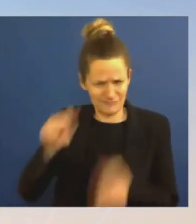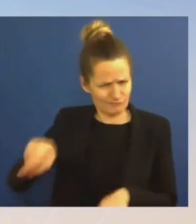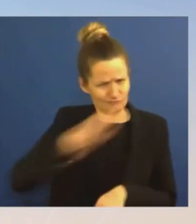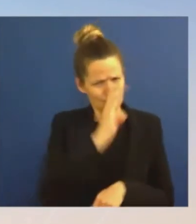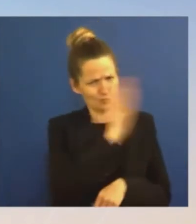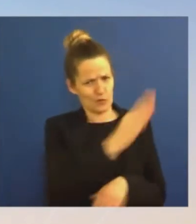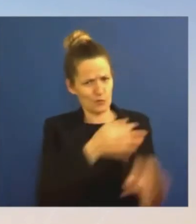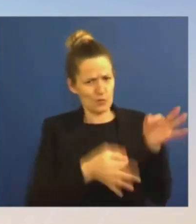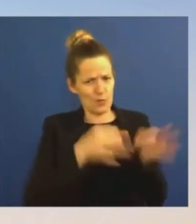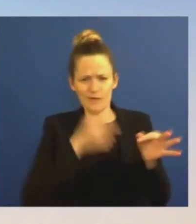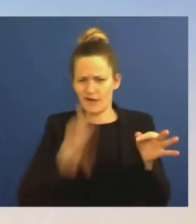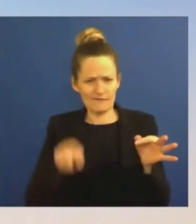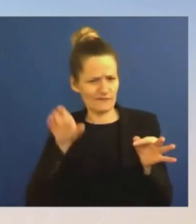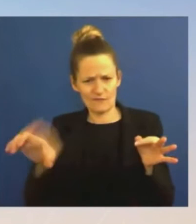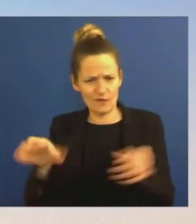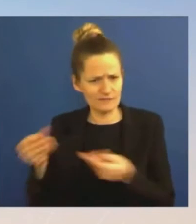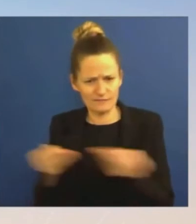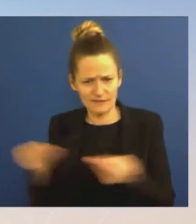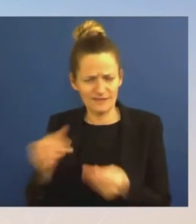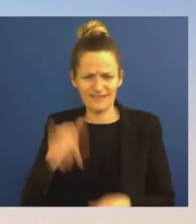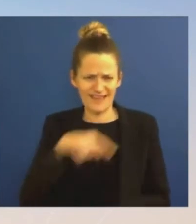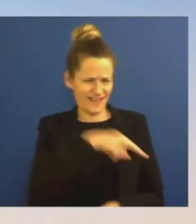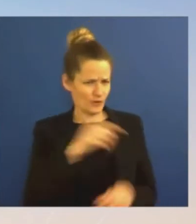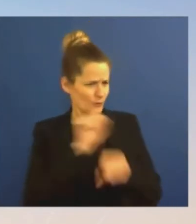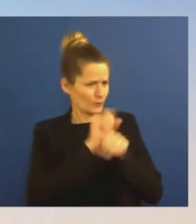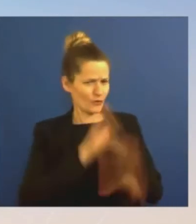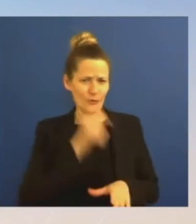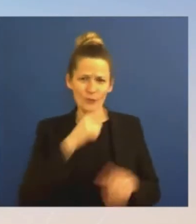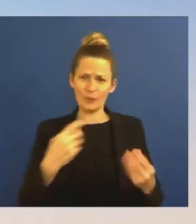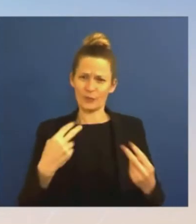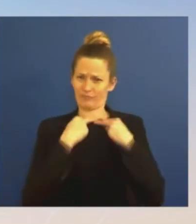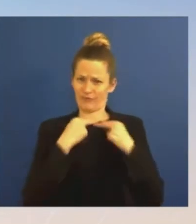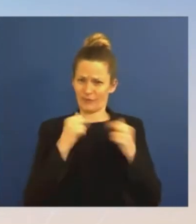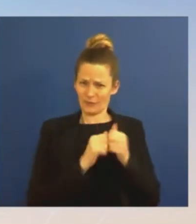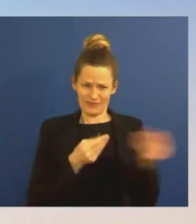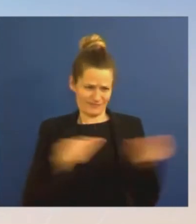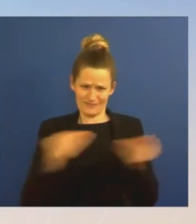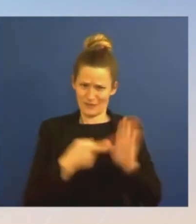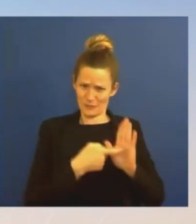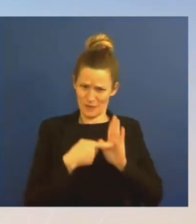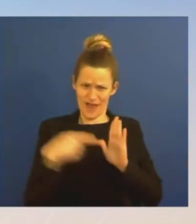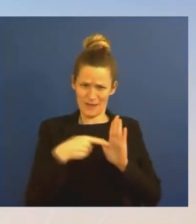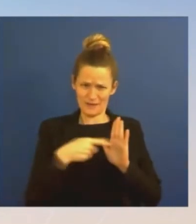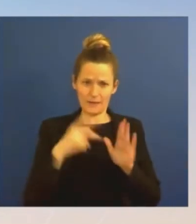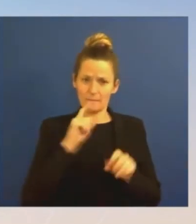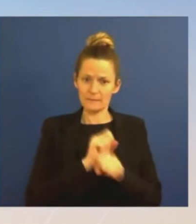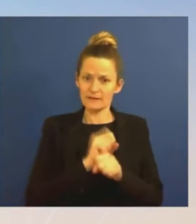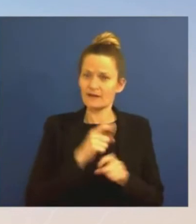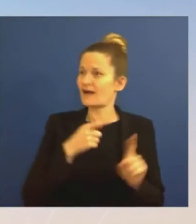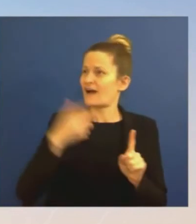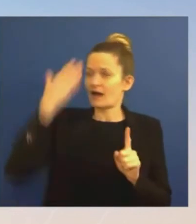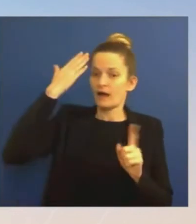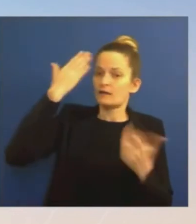workplace, often without realizing it until they come forward with a claim against their employer. President Biden has long spoken against forced